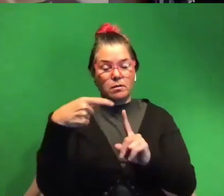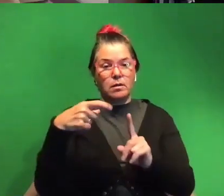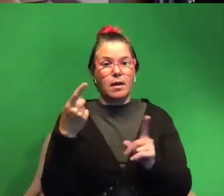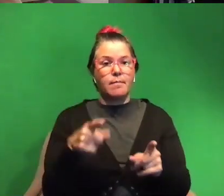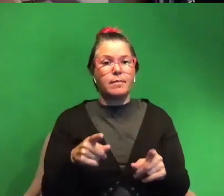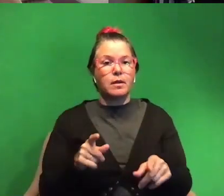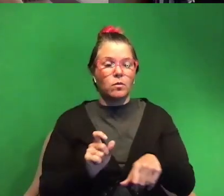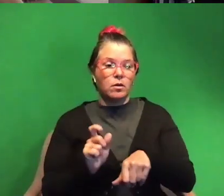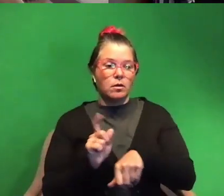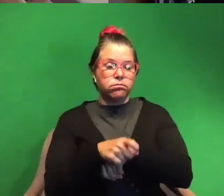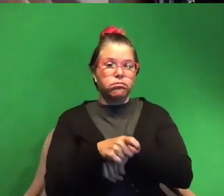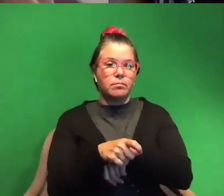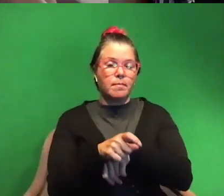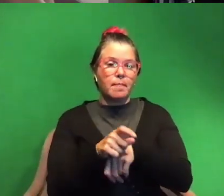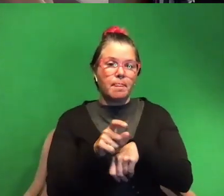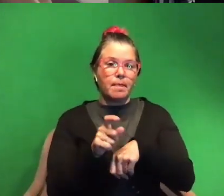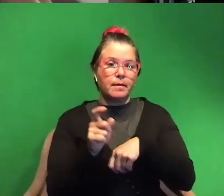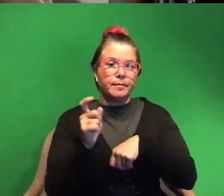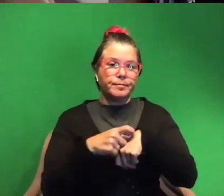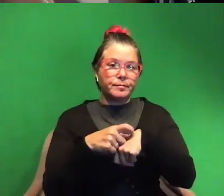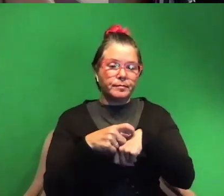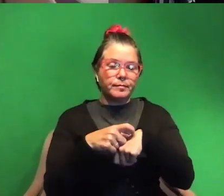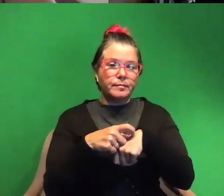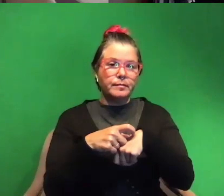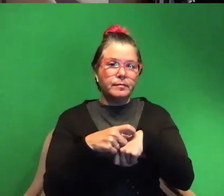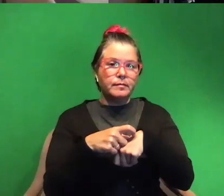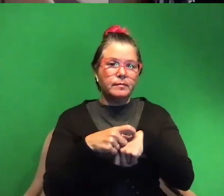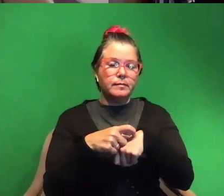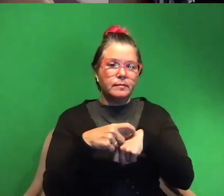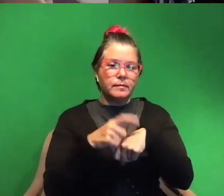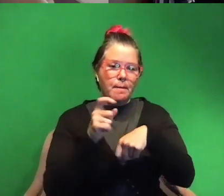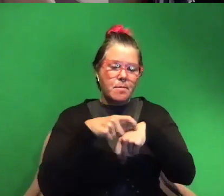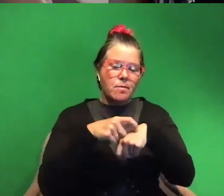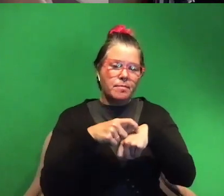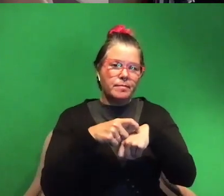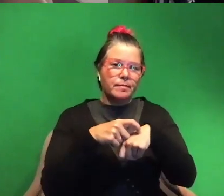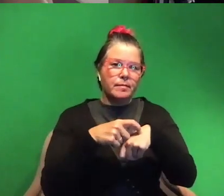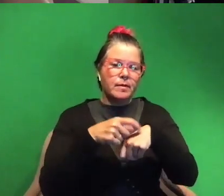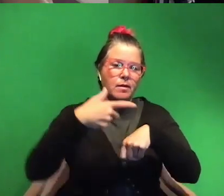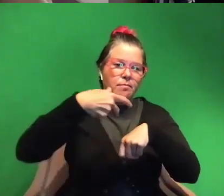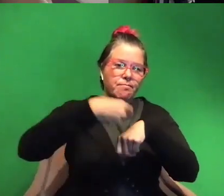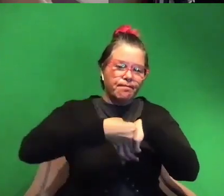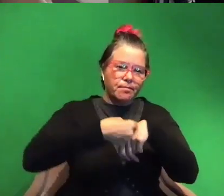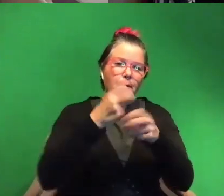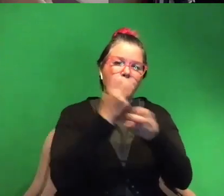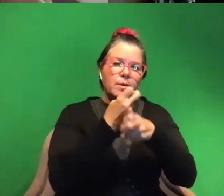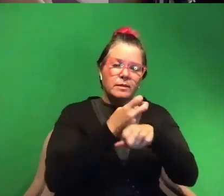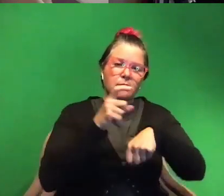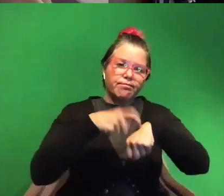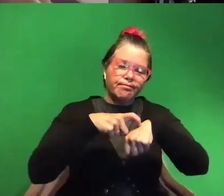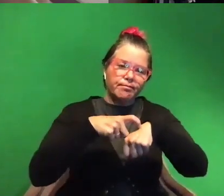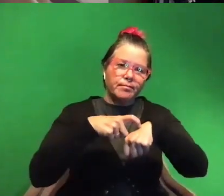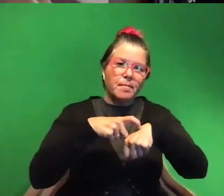harpoon shoots out of the cell, attaches itself into the prey, and then injects it with a toxin.